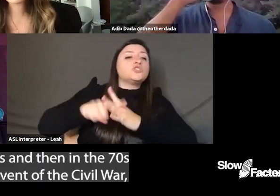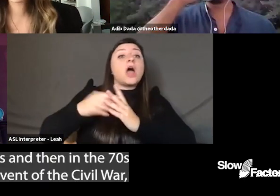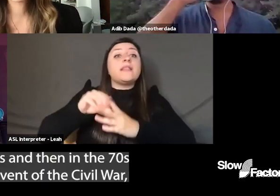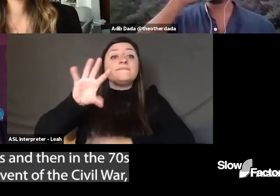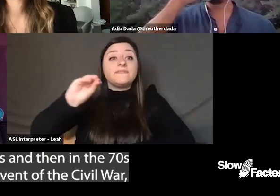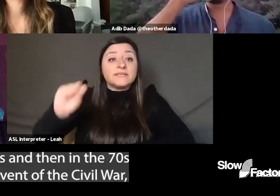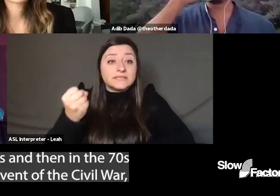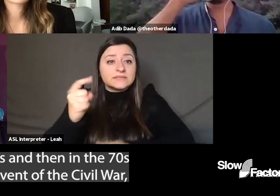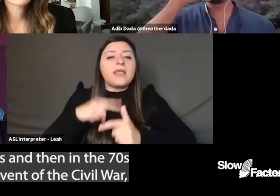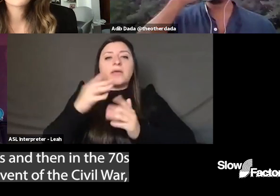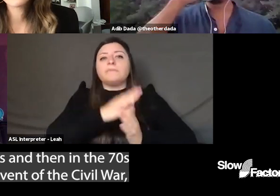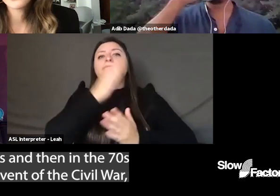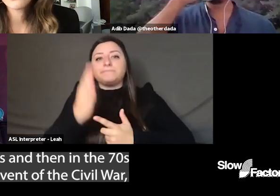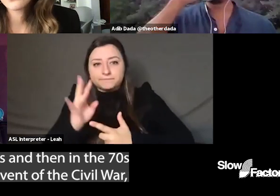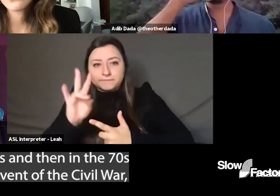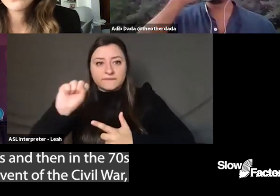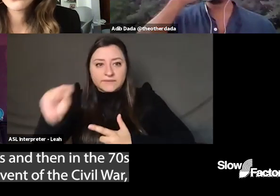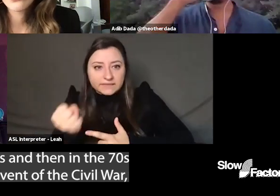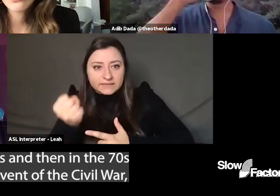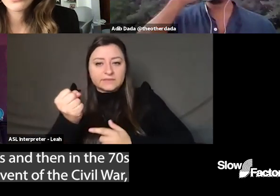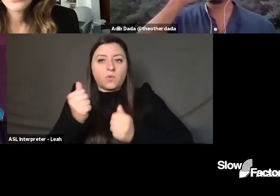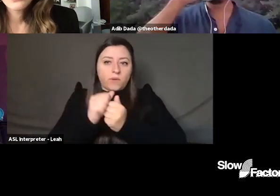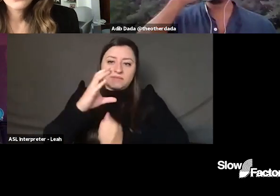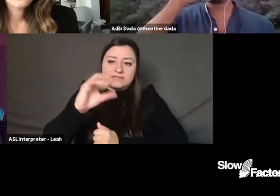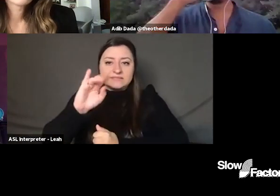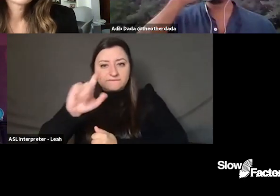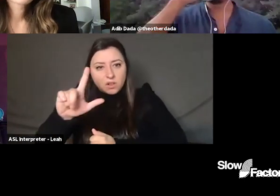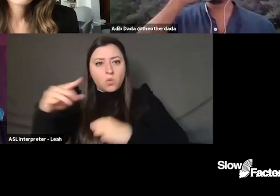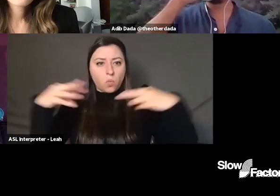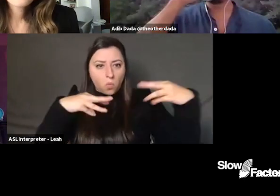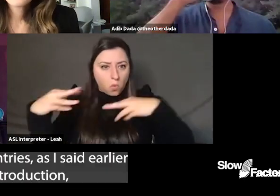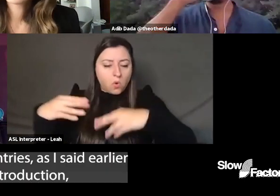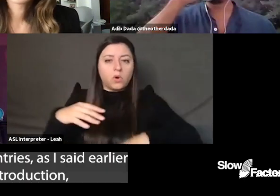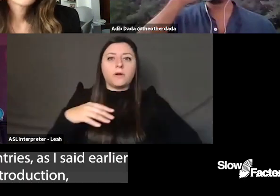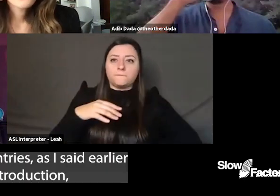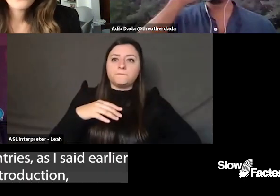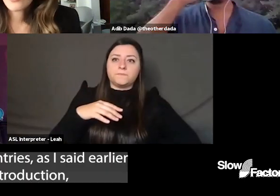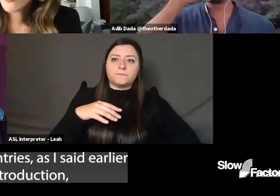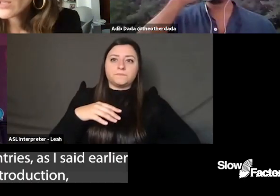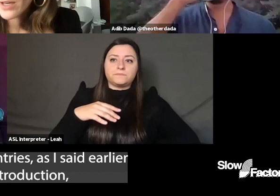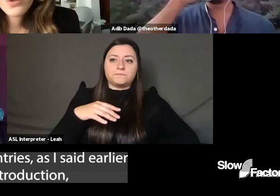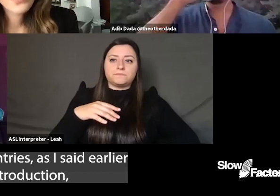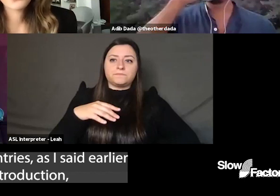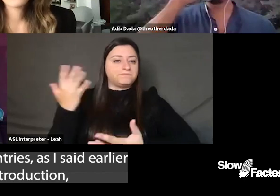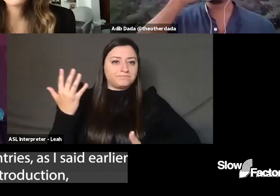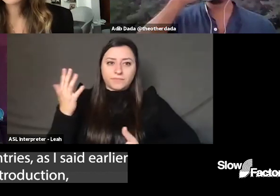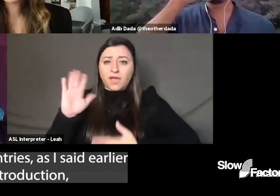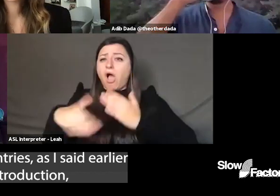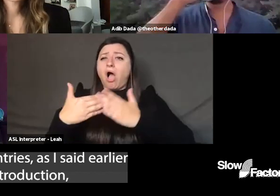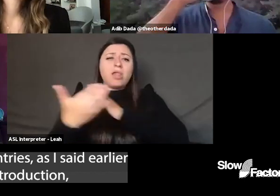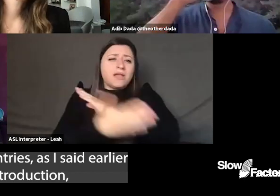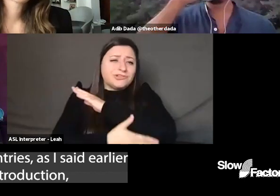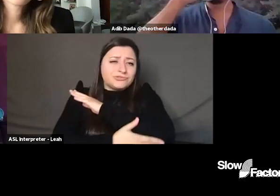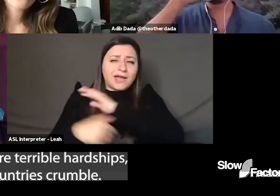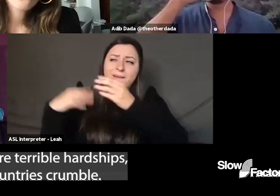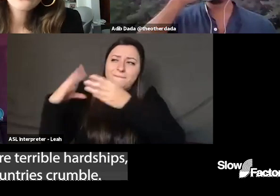in the 70s when with the advent of the Civil War, you know, all countries, as I said earlier in